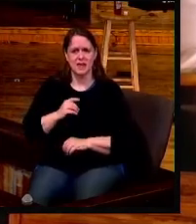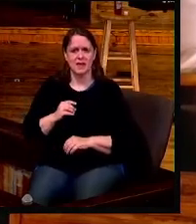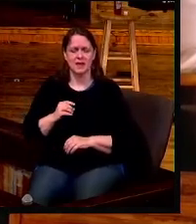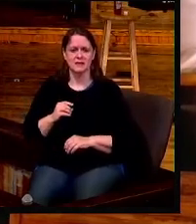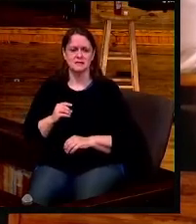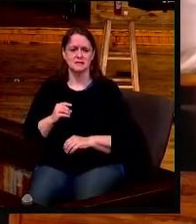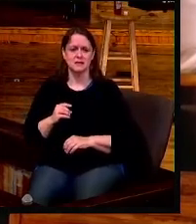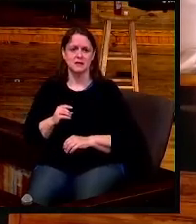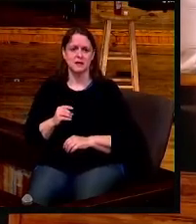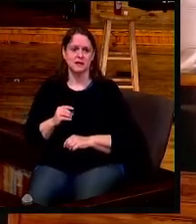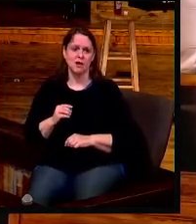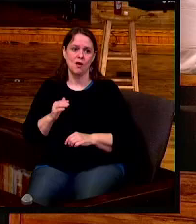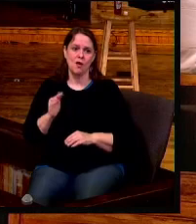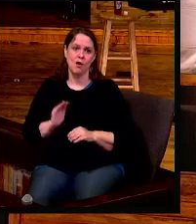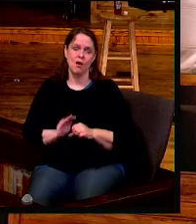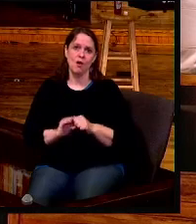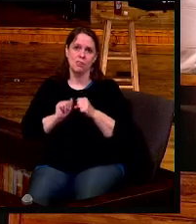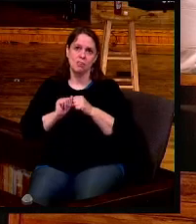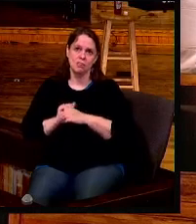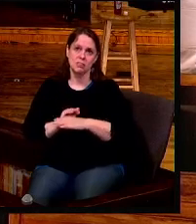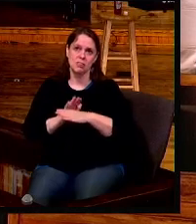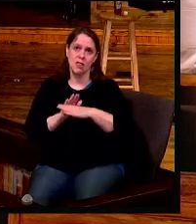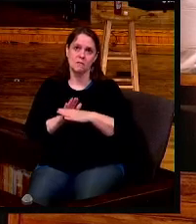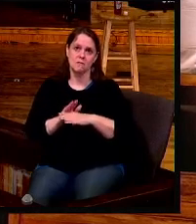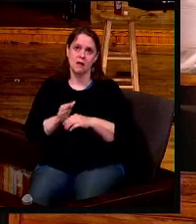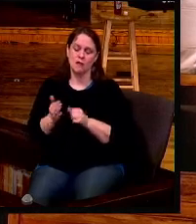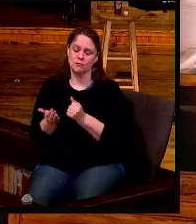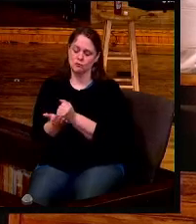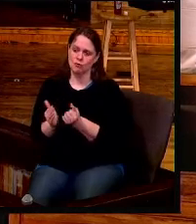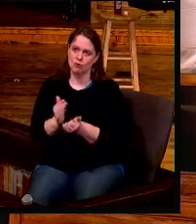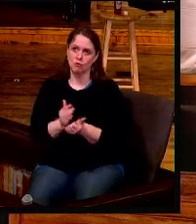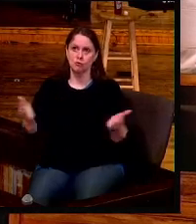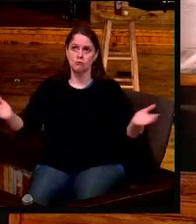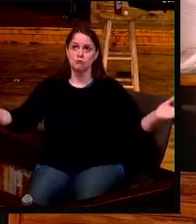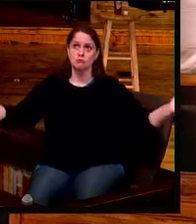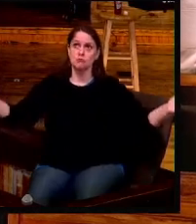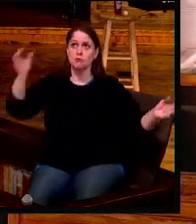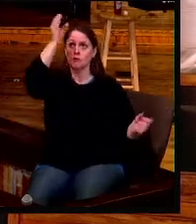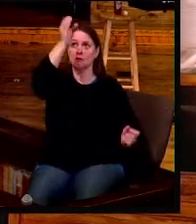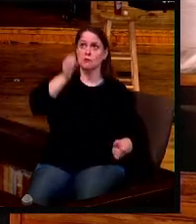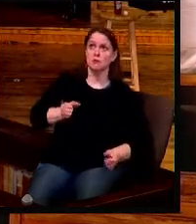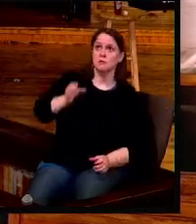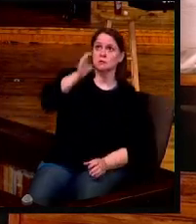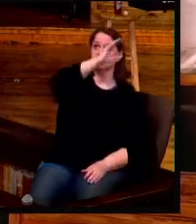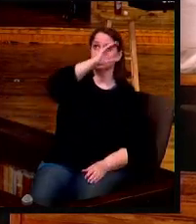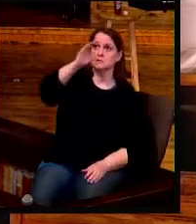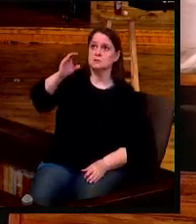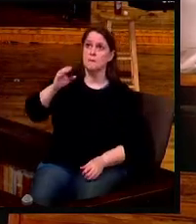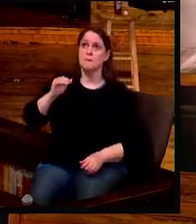on that cross, was excruciating. Yet He bore it for each one of us.